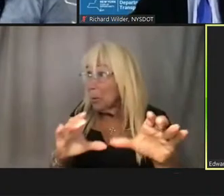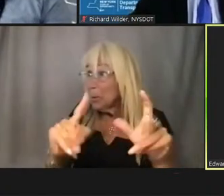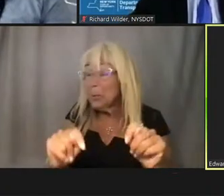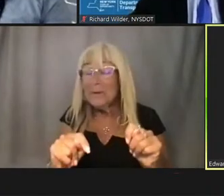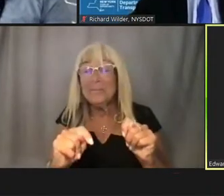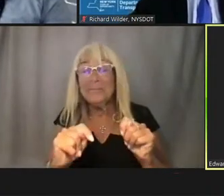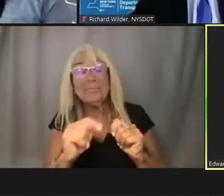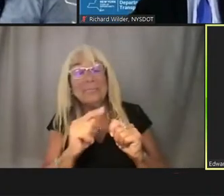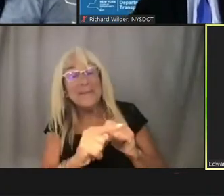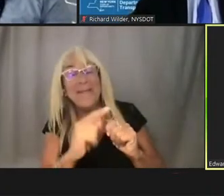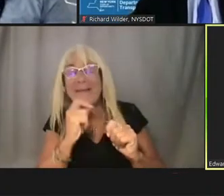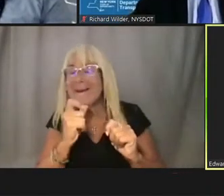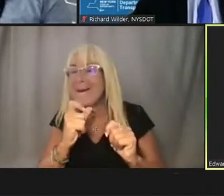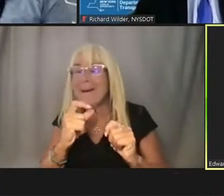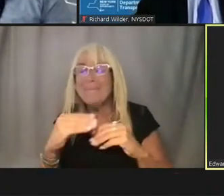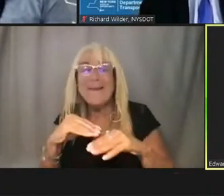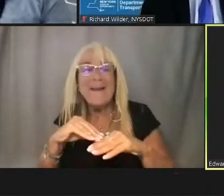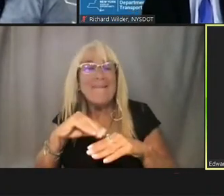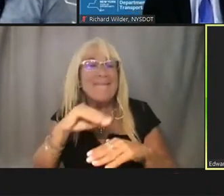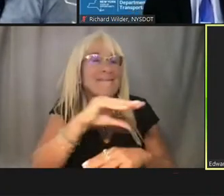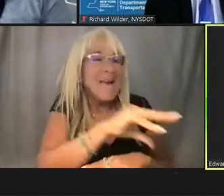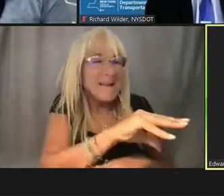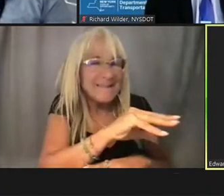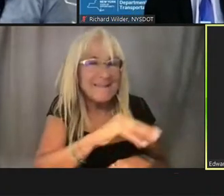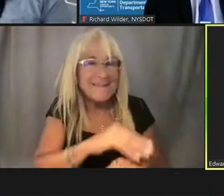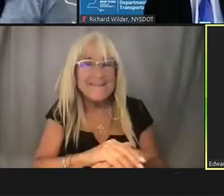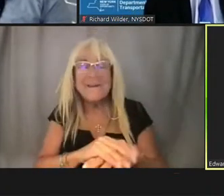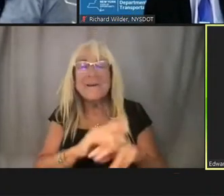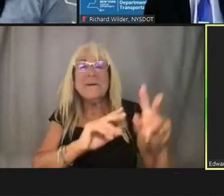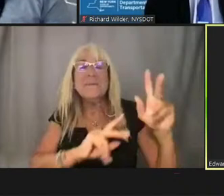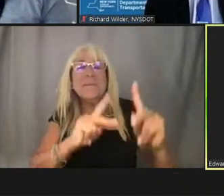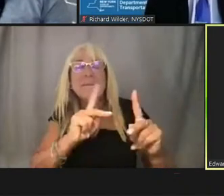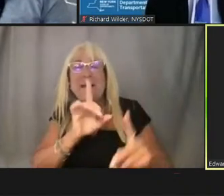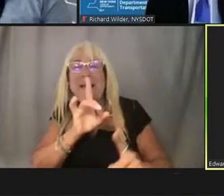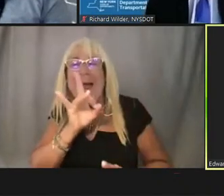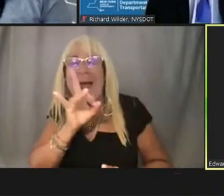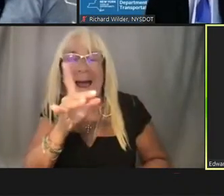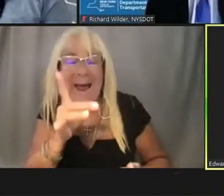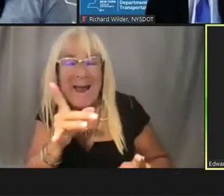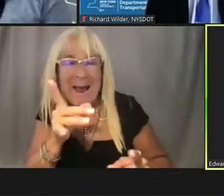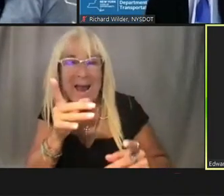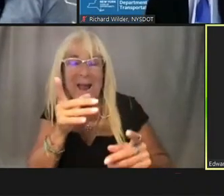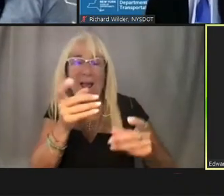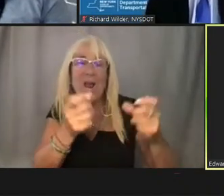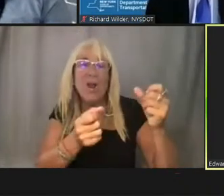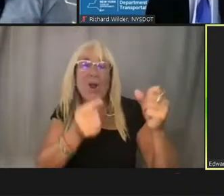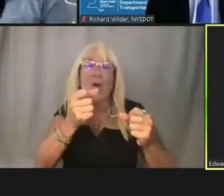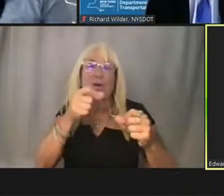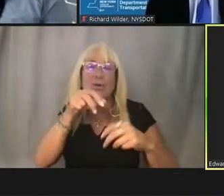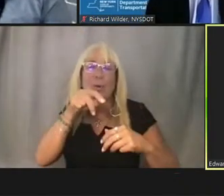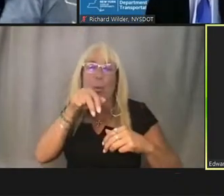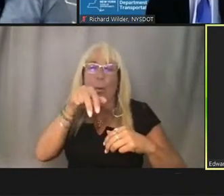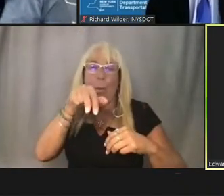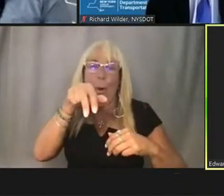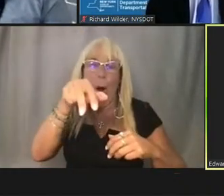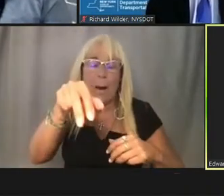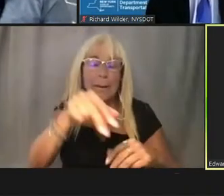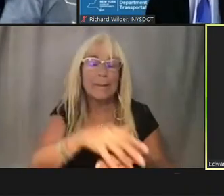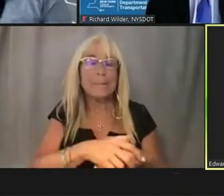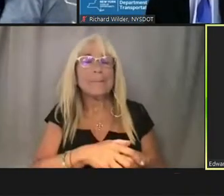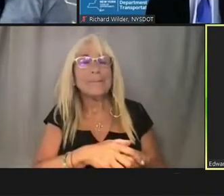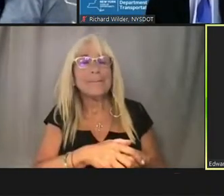impacted of people who hate cars who walk around five feet from them